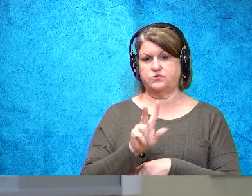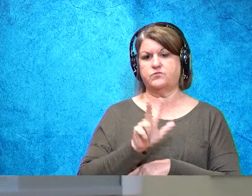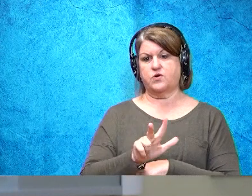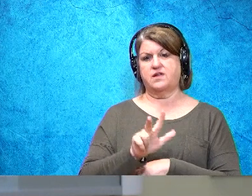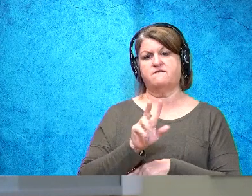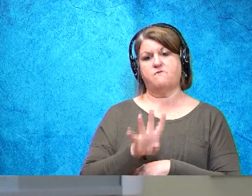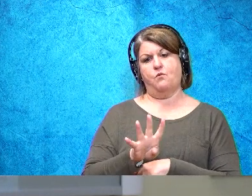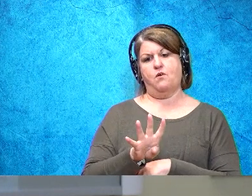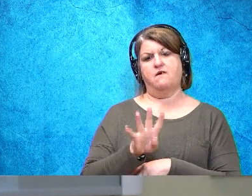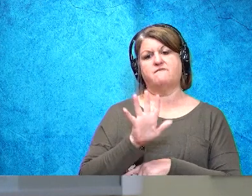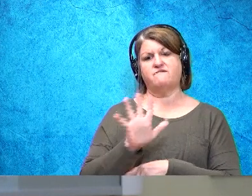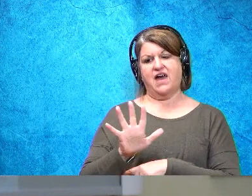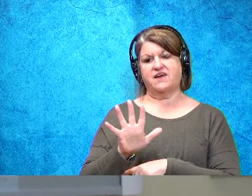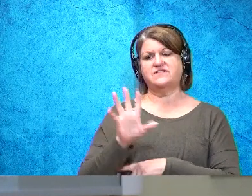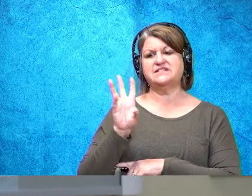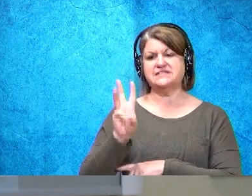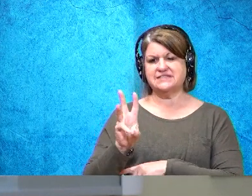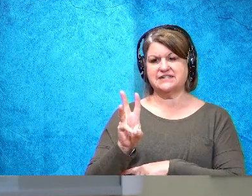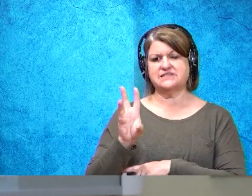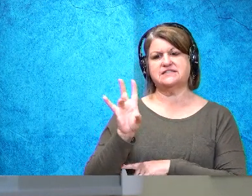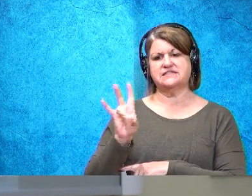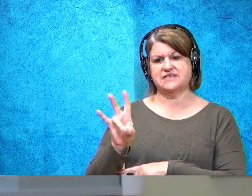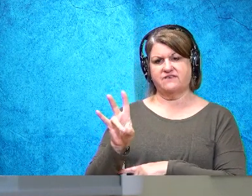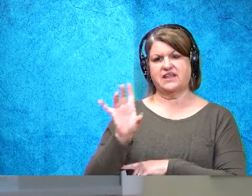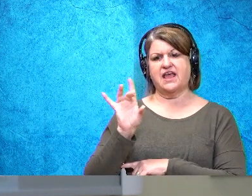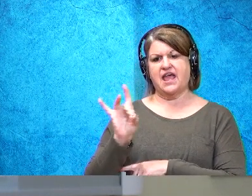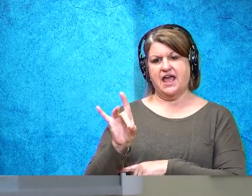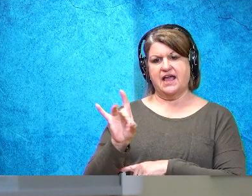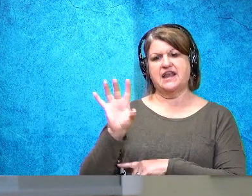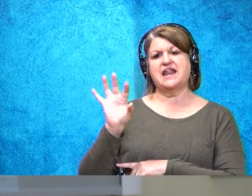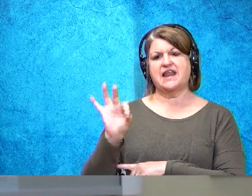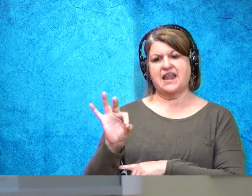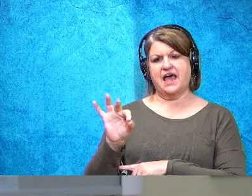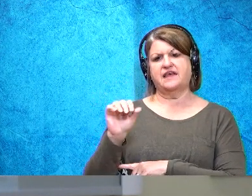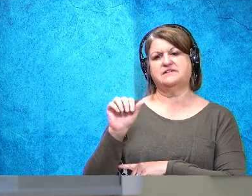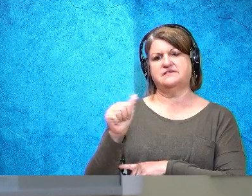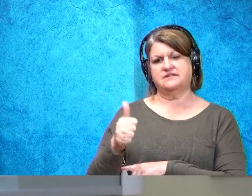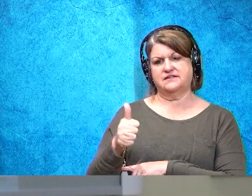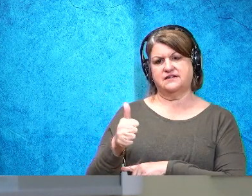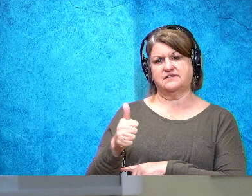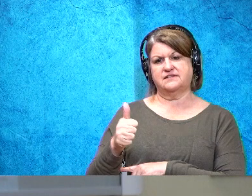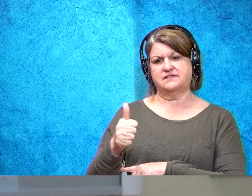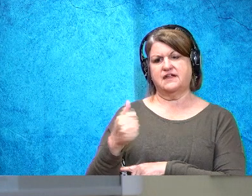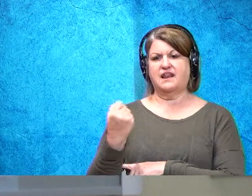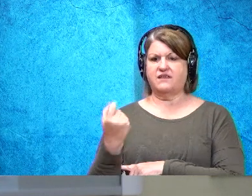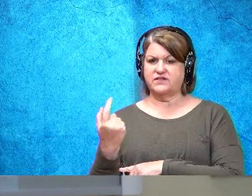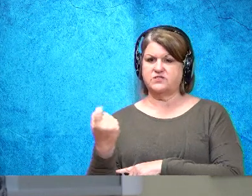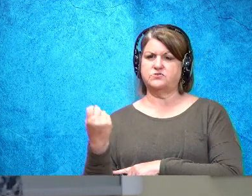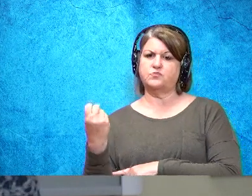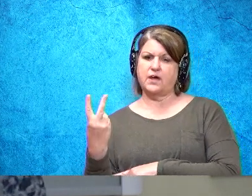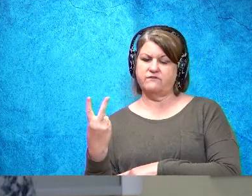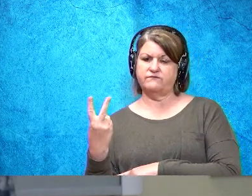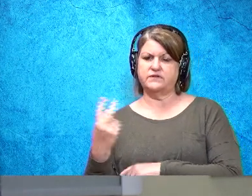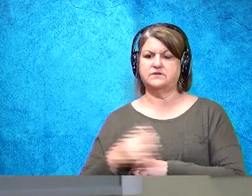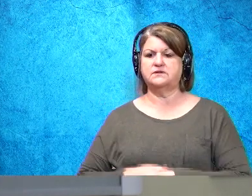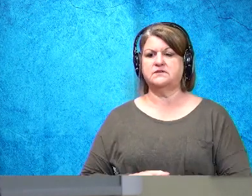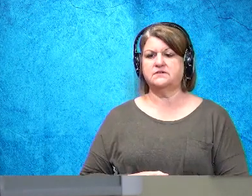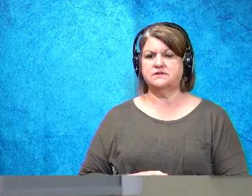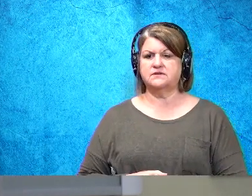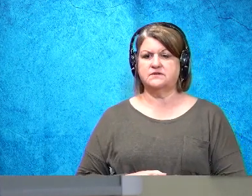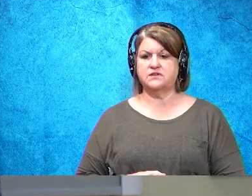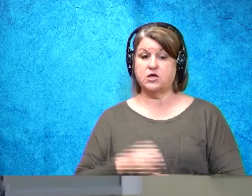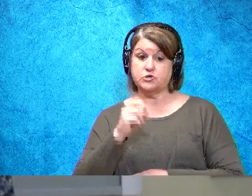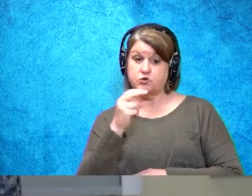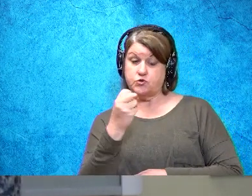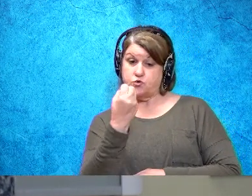4, 5, 6, 7, 8, 9, 10, 11, 12.